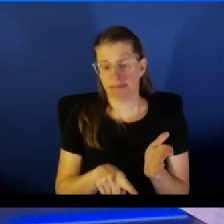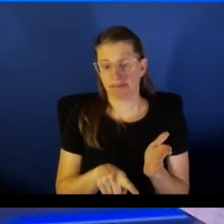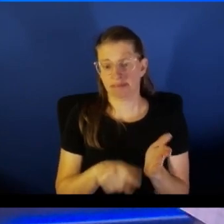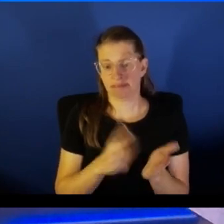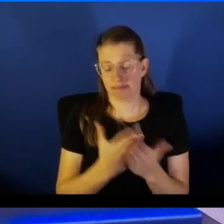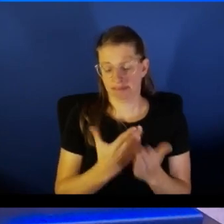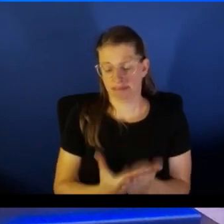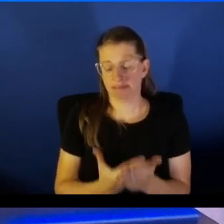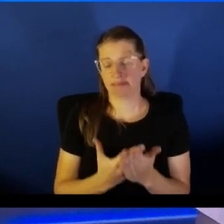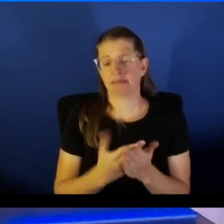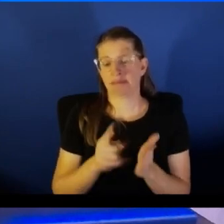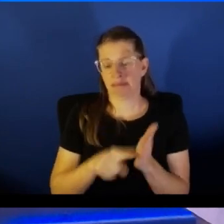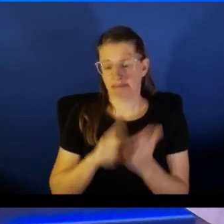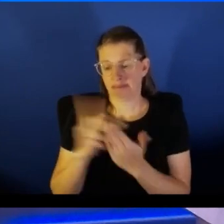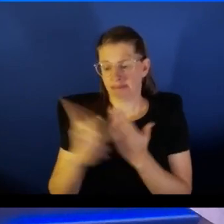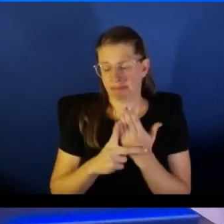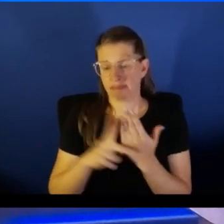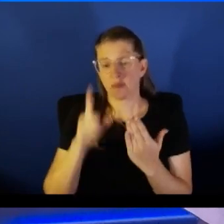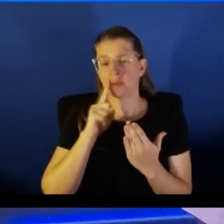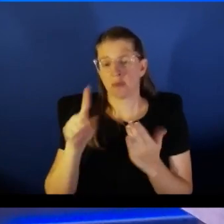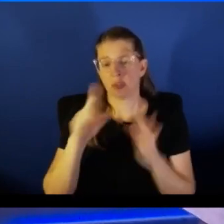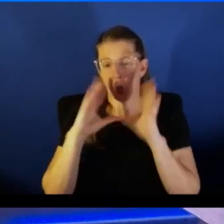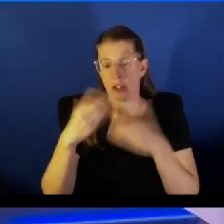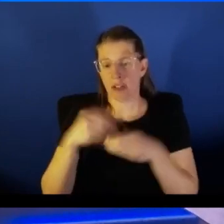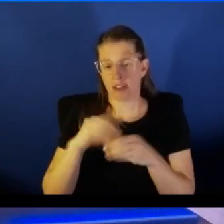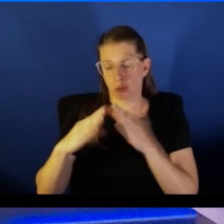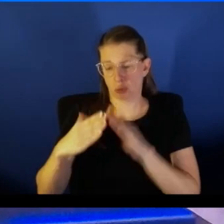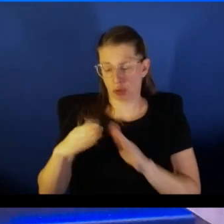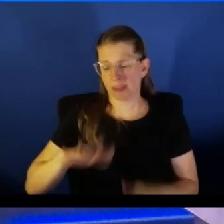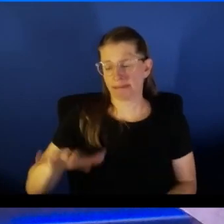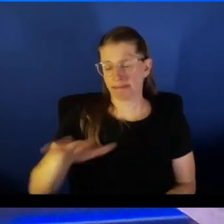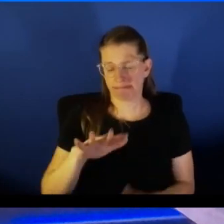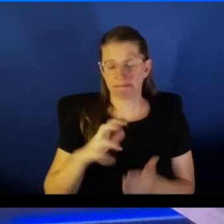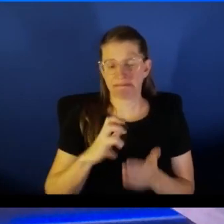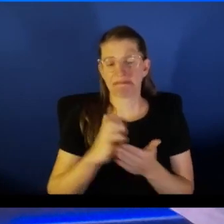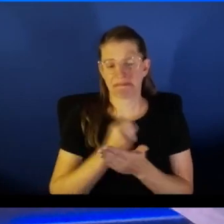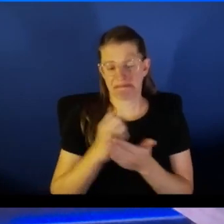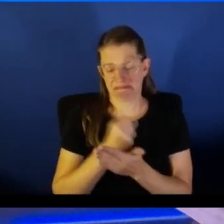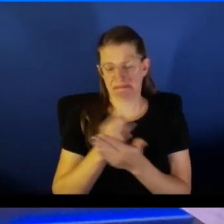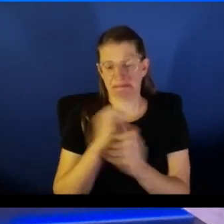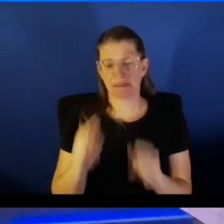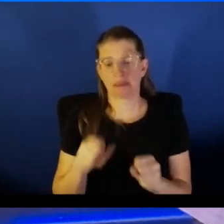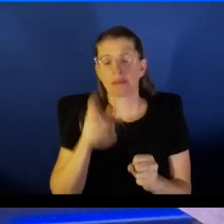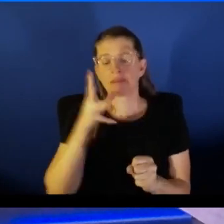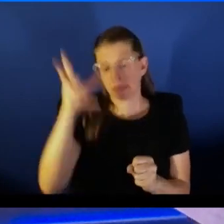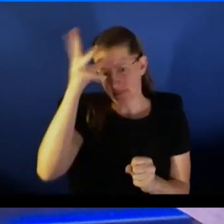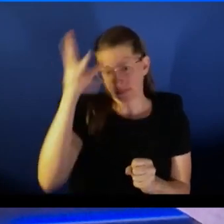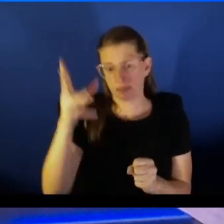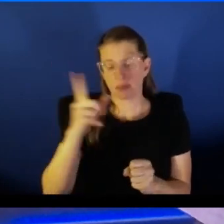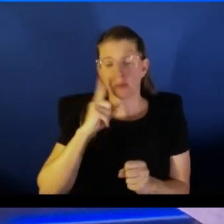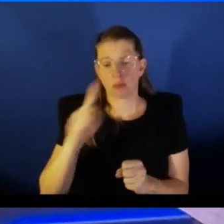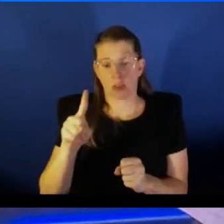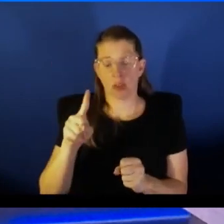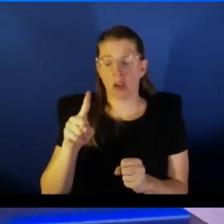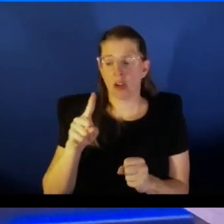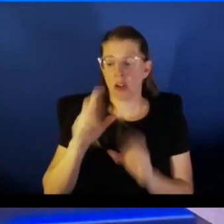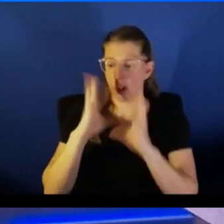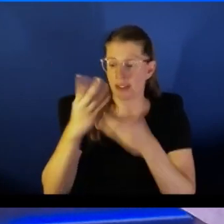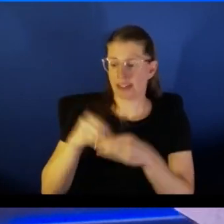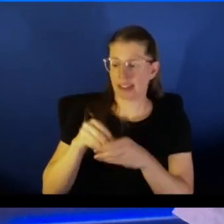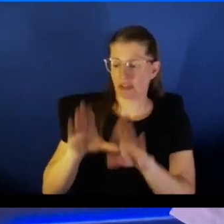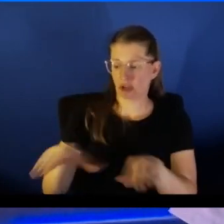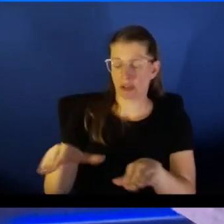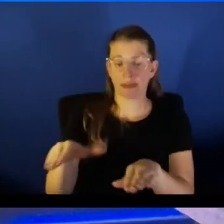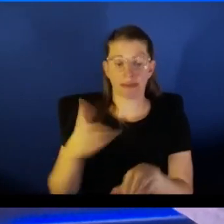and programs for autistic community and for parents or autistic individuals out there. If you